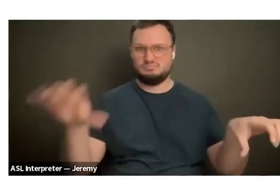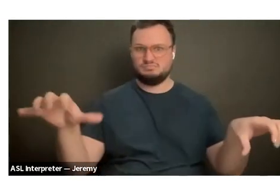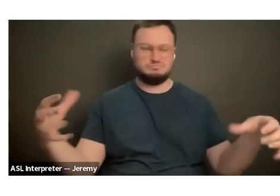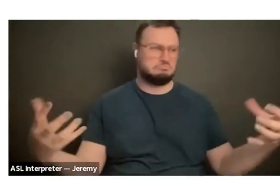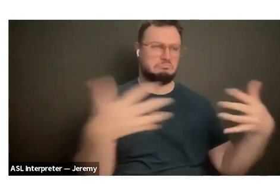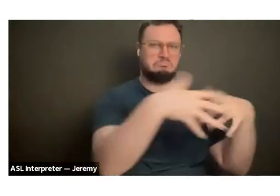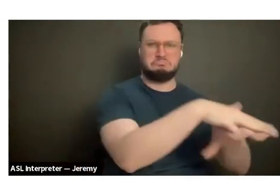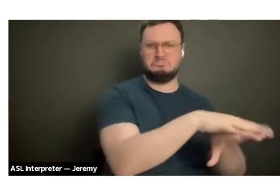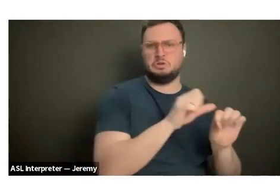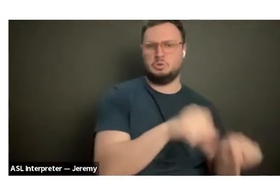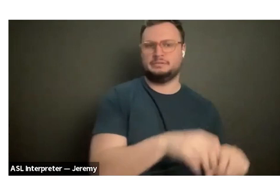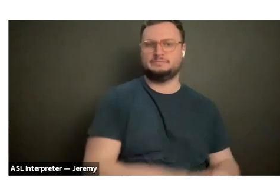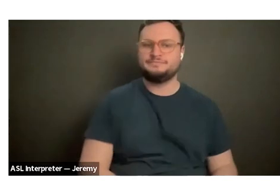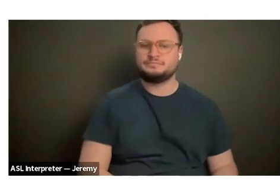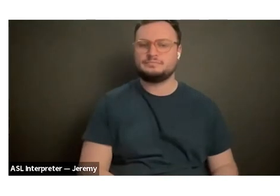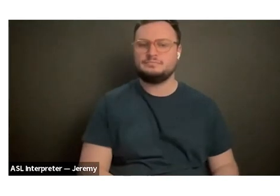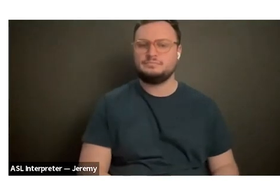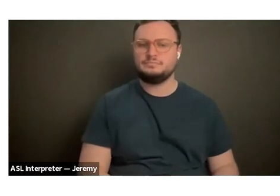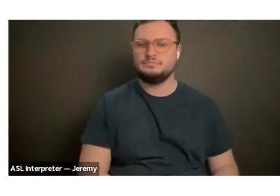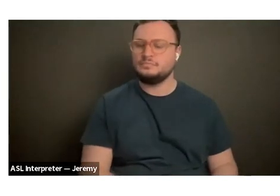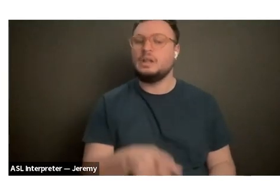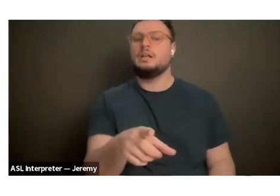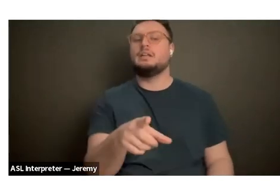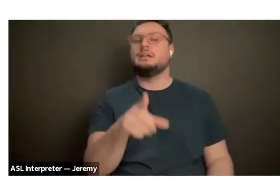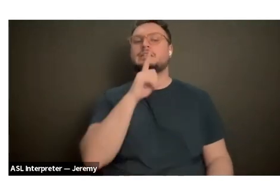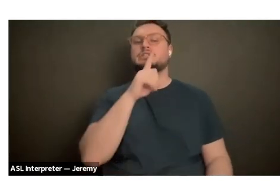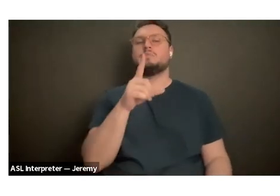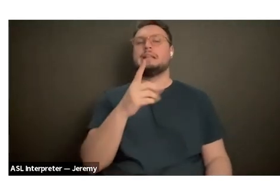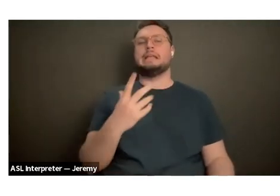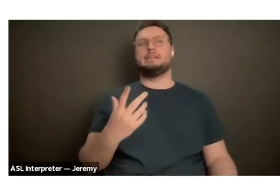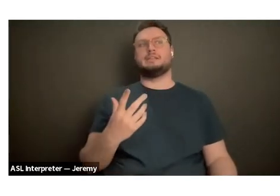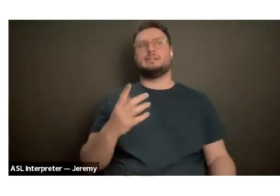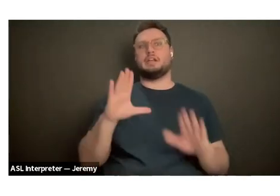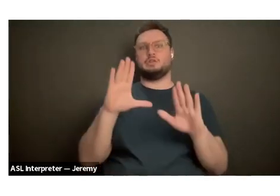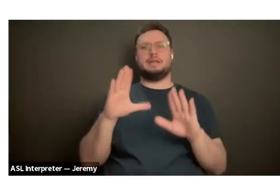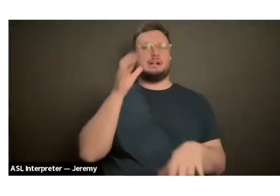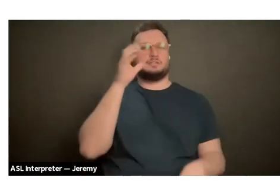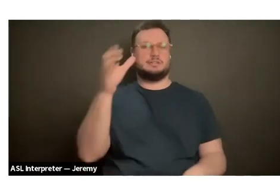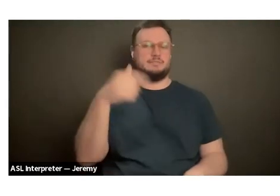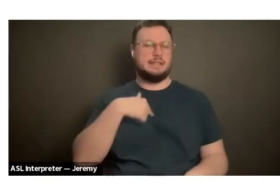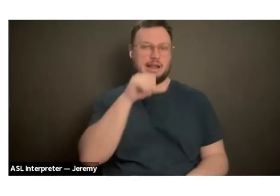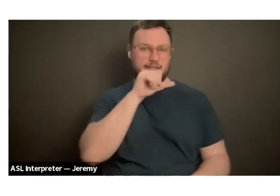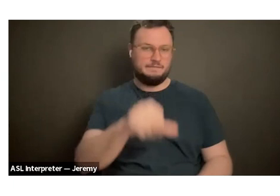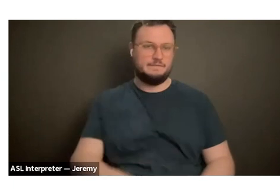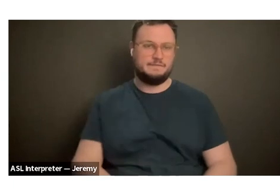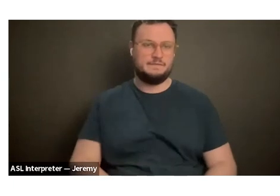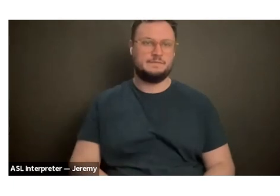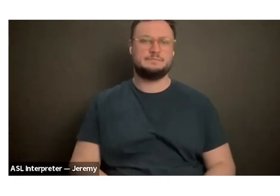we are creating. I think it's so important to understand that. Okay, next slide, please.